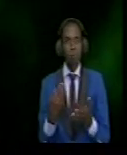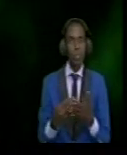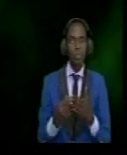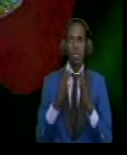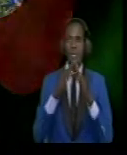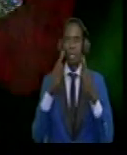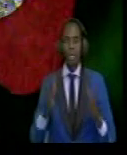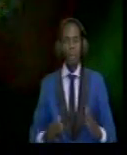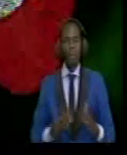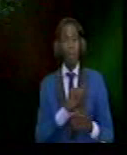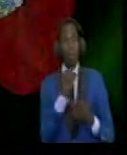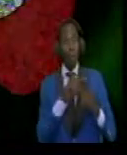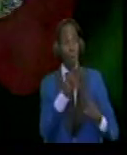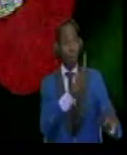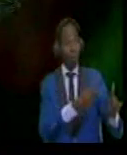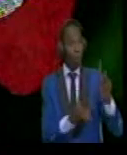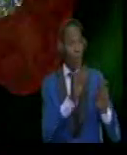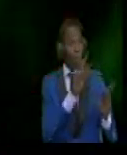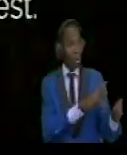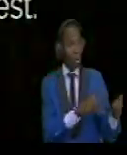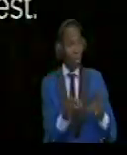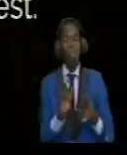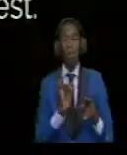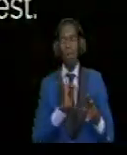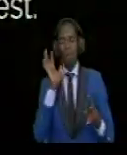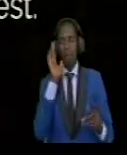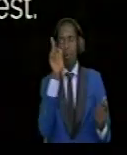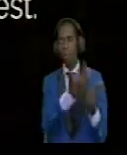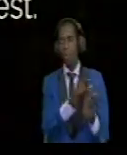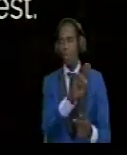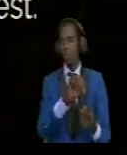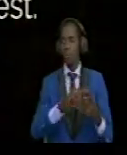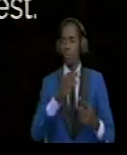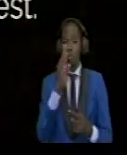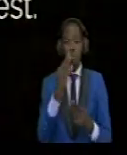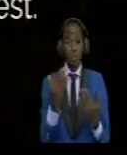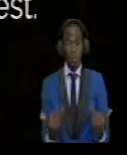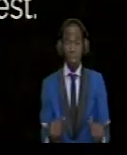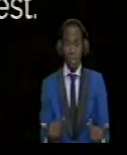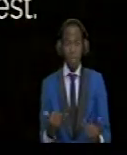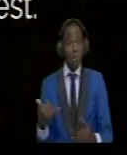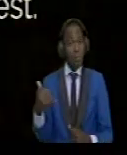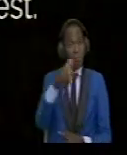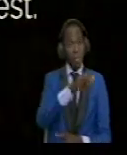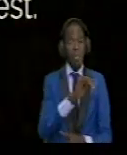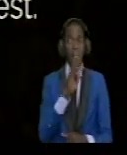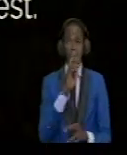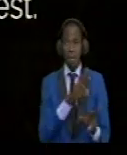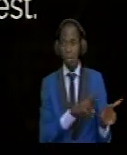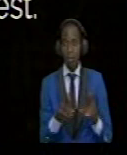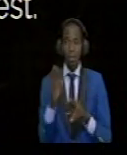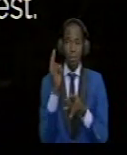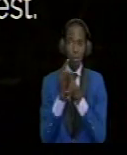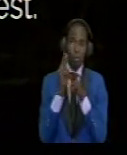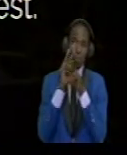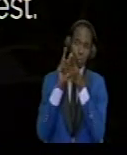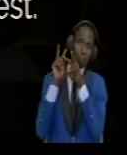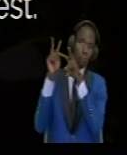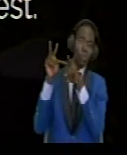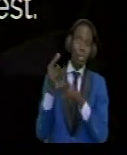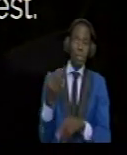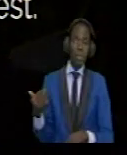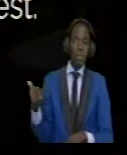people are ready. It says no, they're ready now. Look up and see the fields, and they are white already